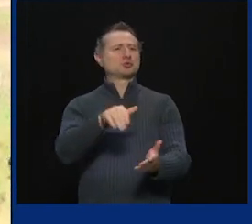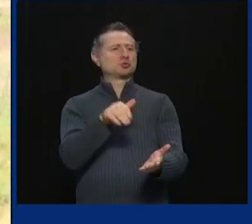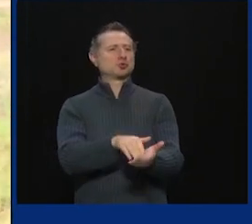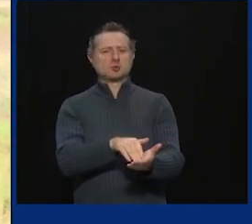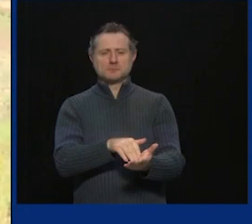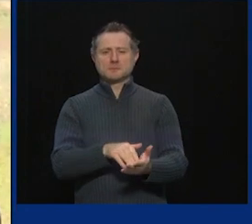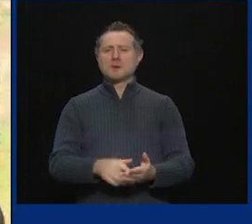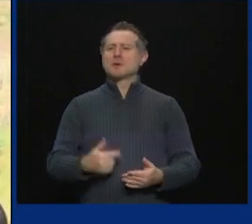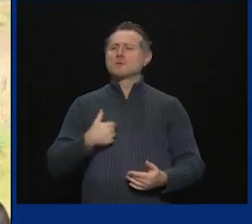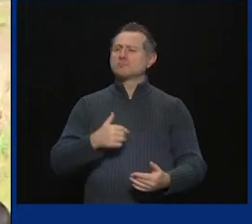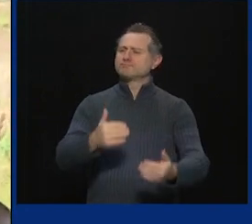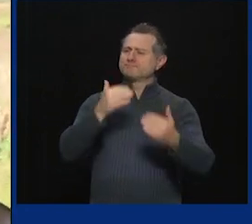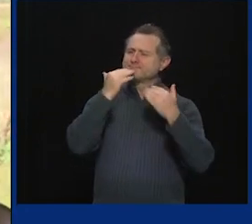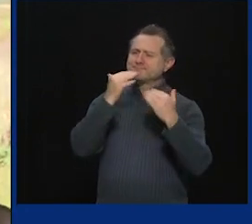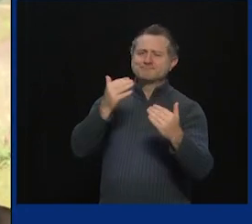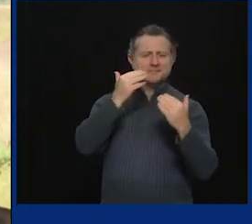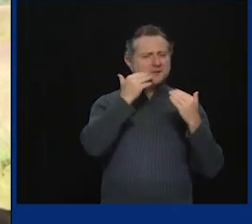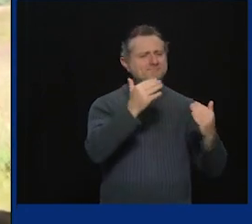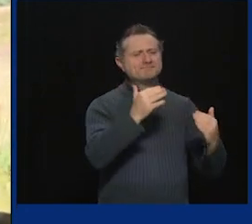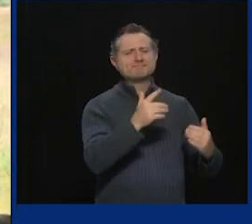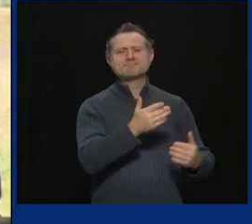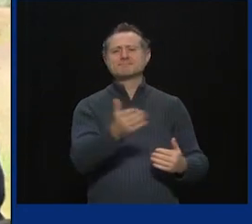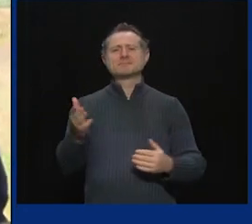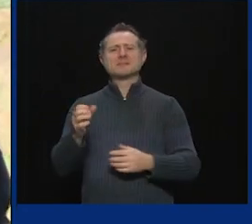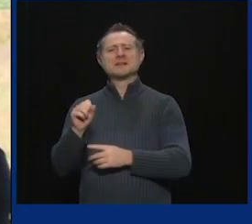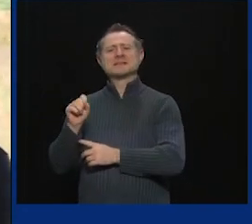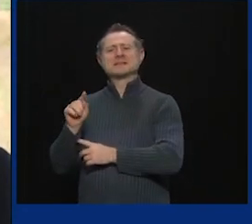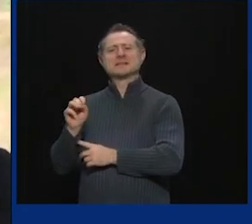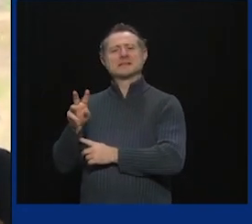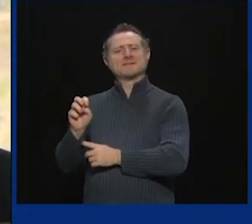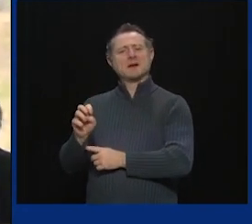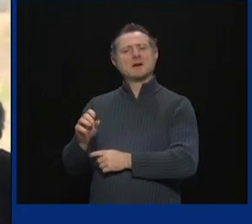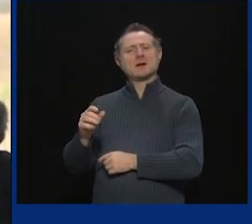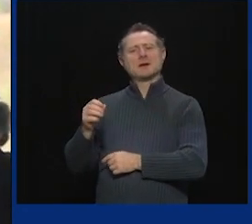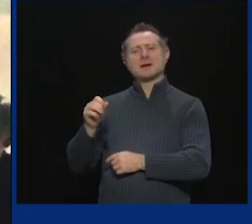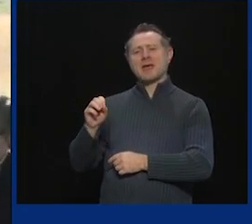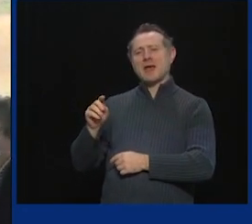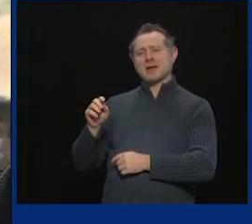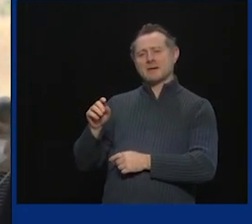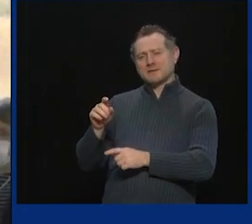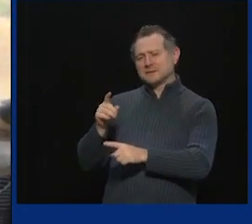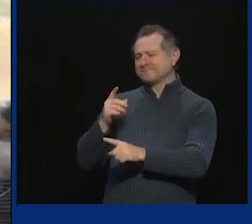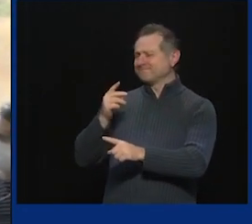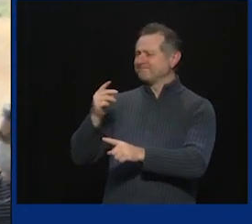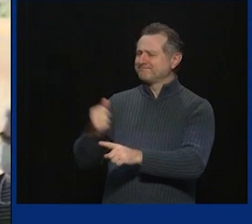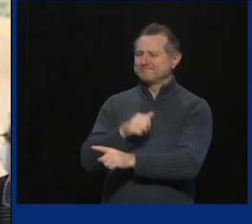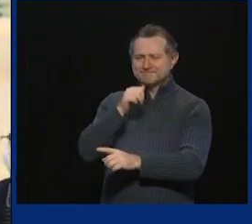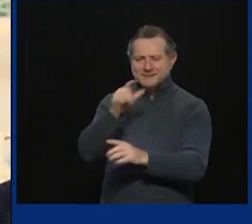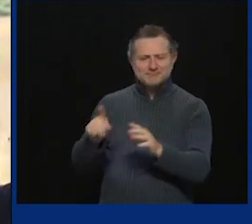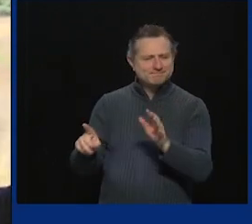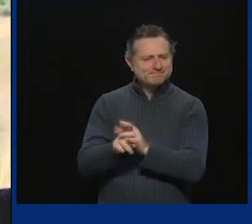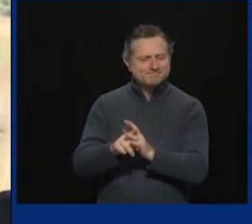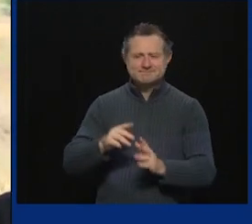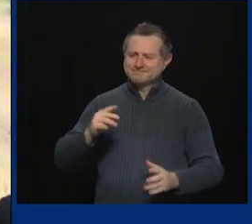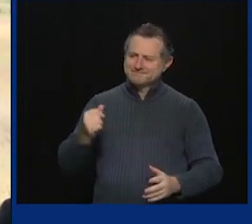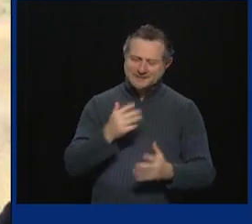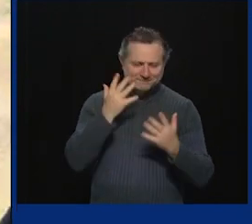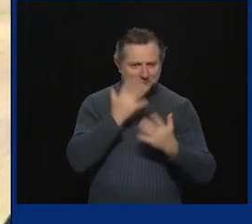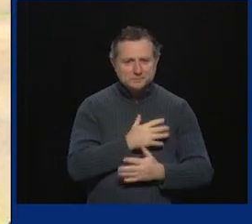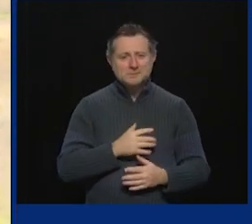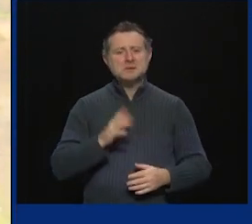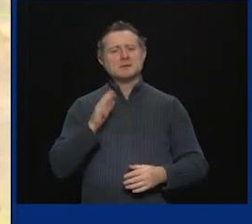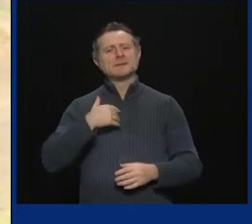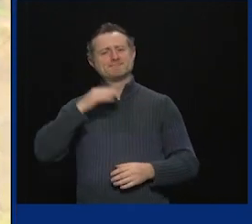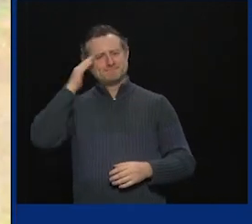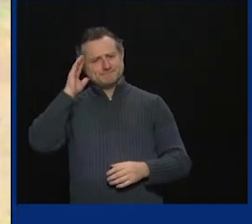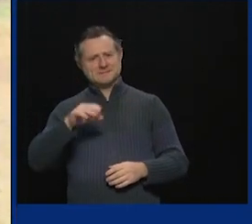President and CEO Steve Hyde, who unfortunately could not be with us here today. I know all of you realize how passionate Steve is regarding STAMP